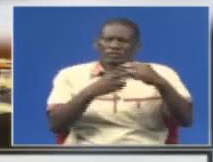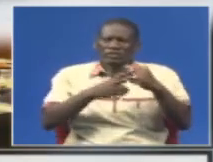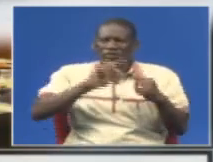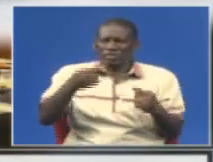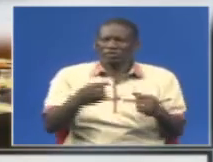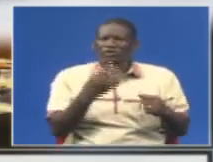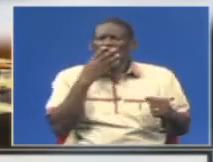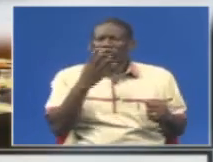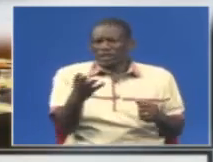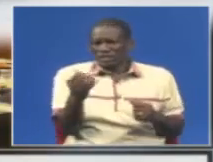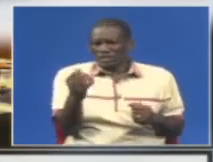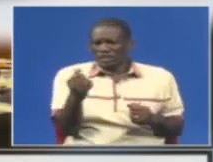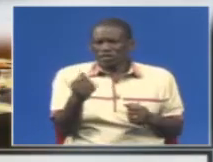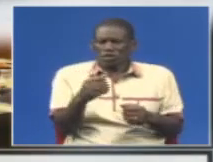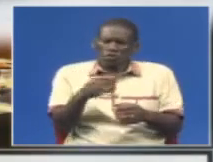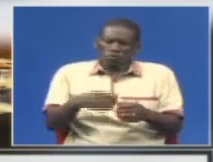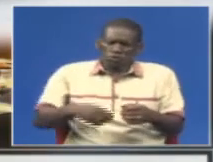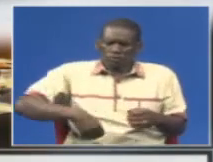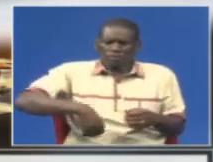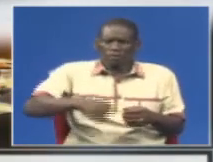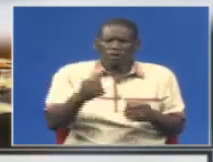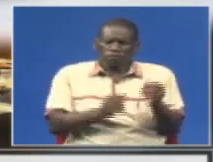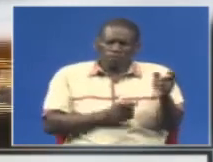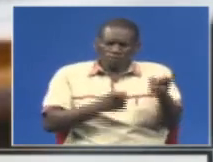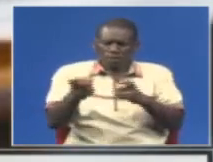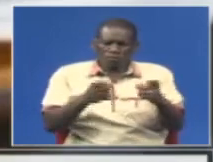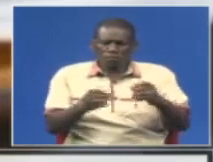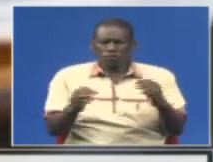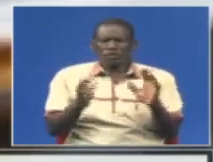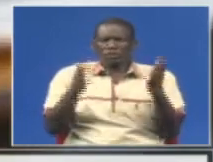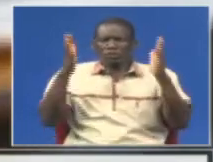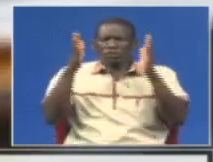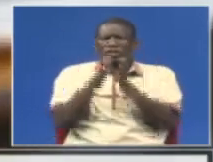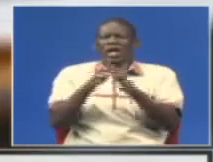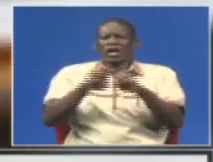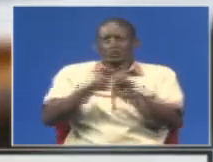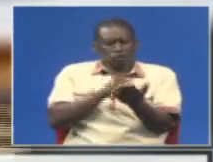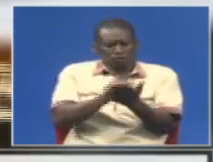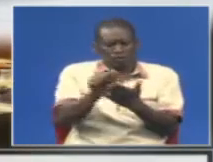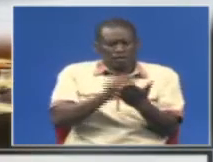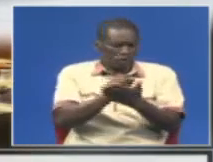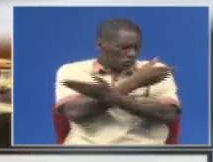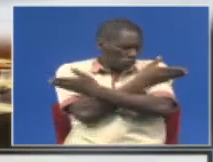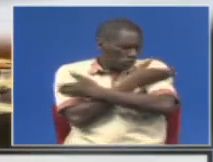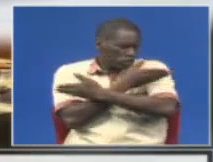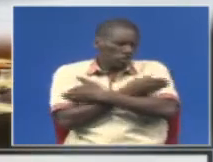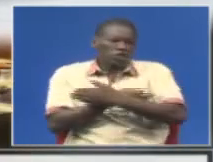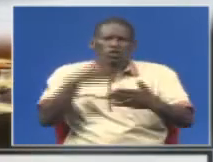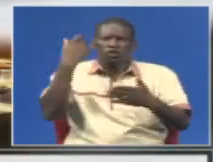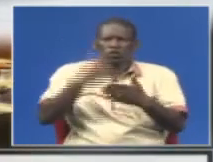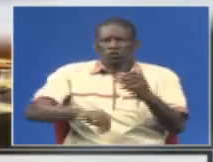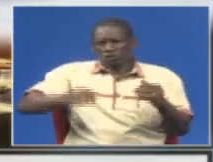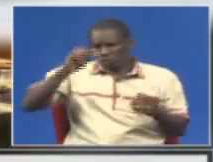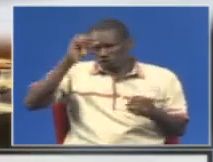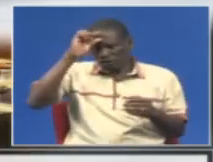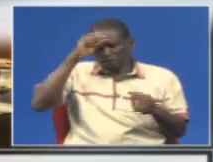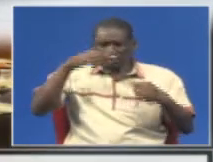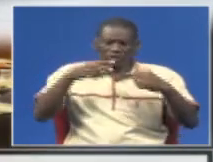577,400 shillings was spent on event management and that the printing of t-shirts cost the county government a